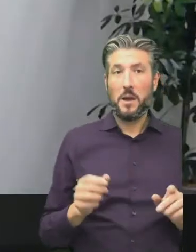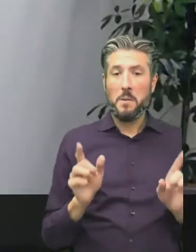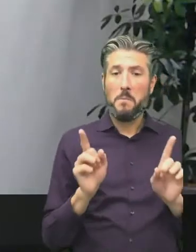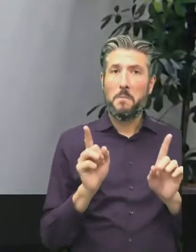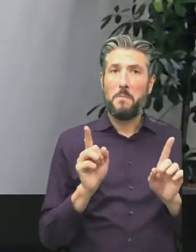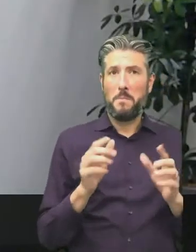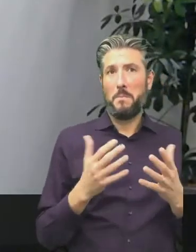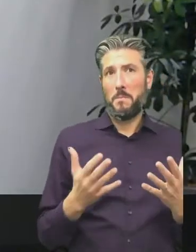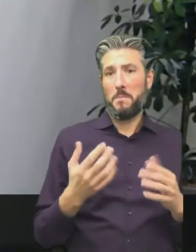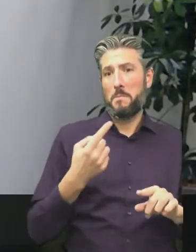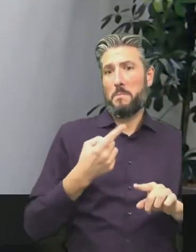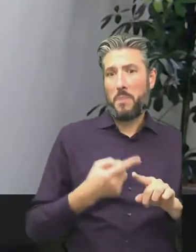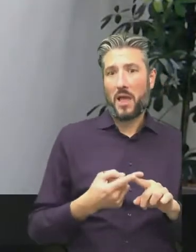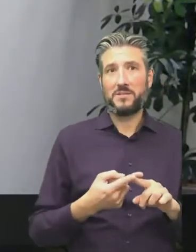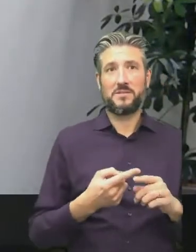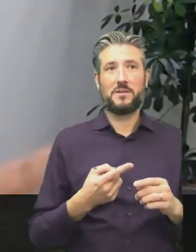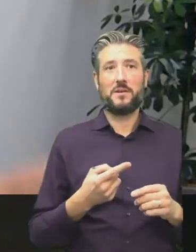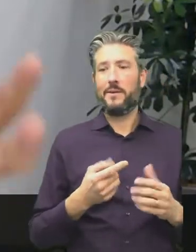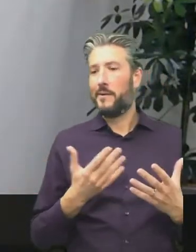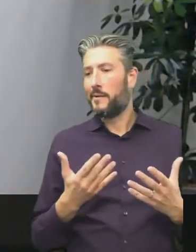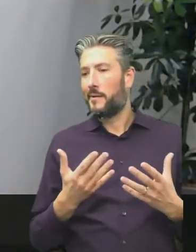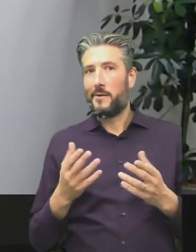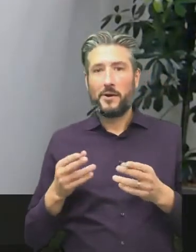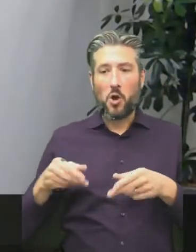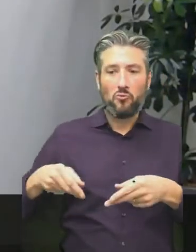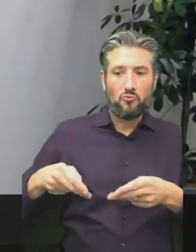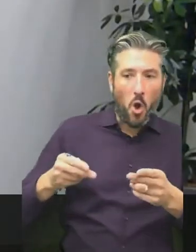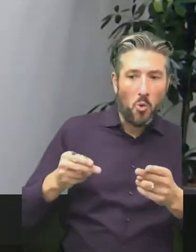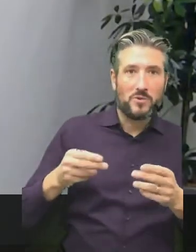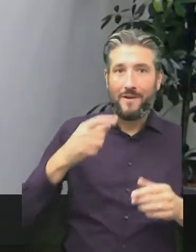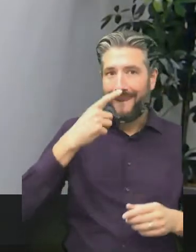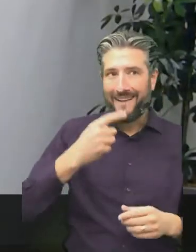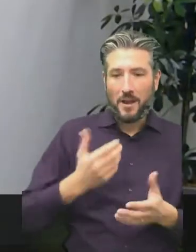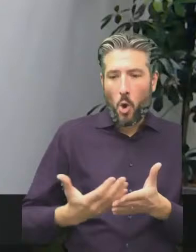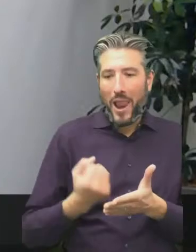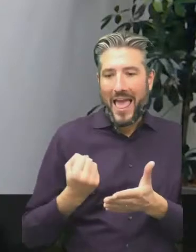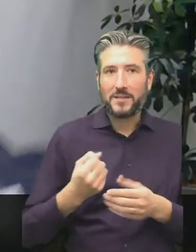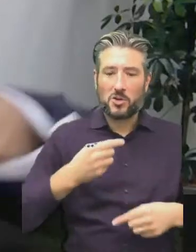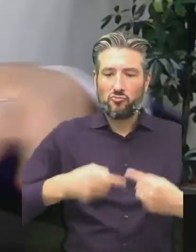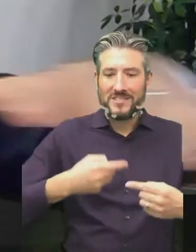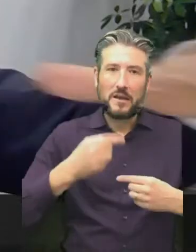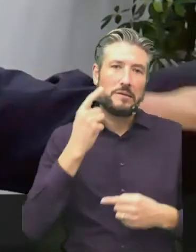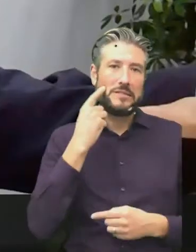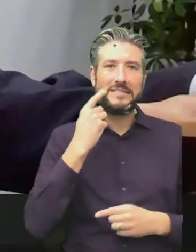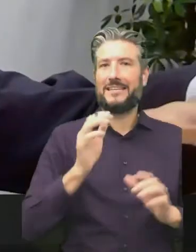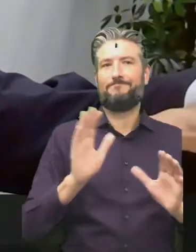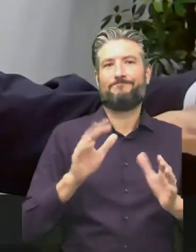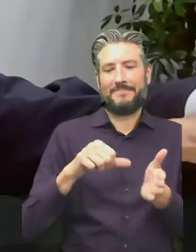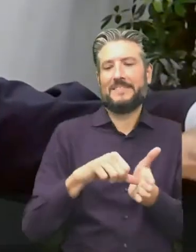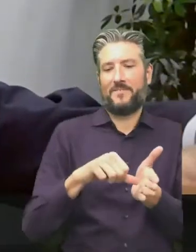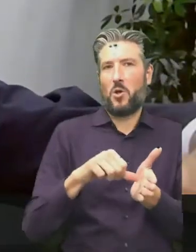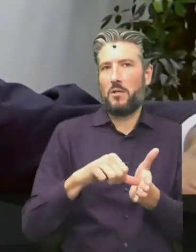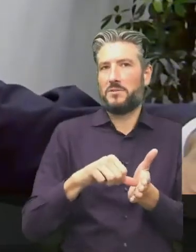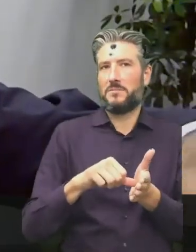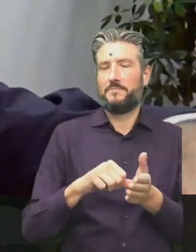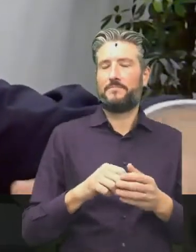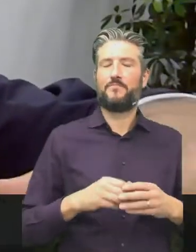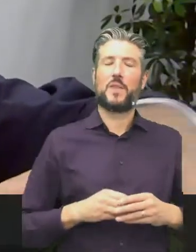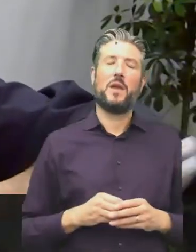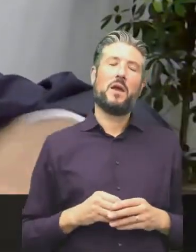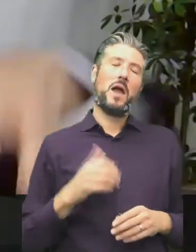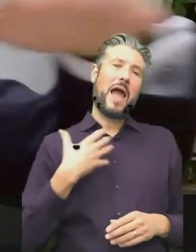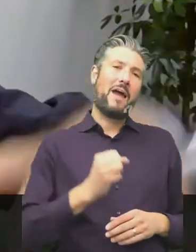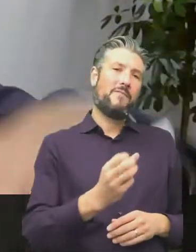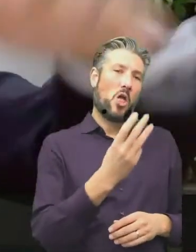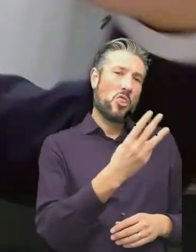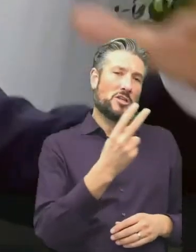curbside collections. Another explanation I was given, Christoph, when I became mayor, is we have 32 boroughs in the City of London, and